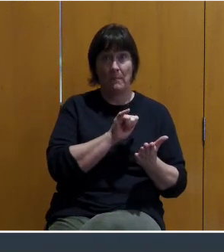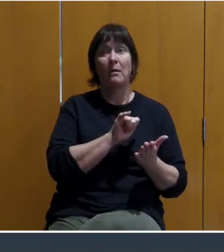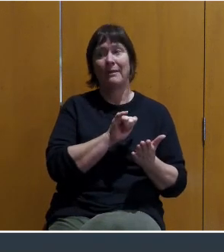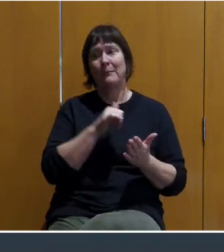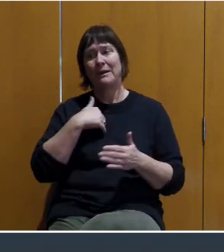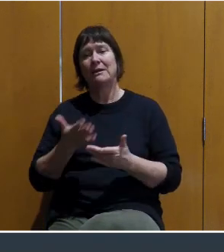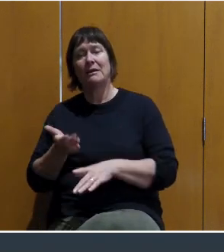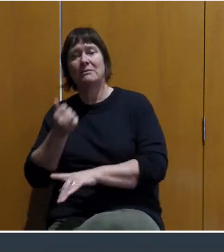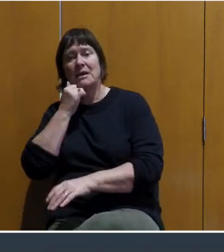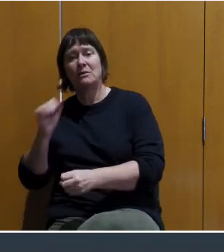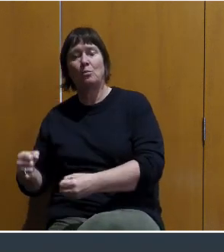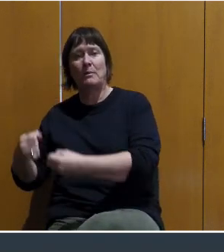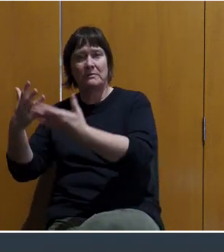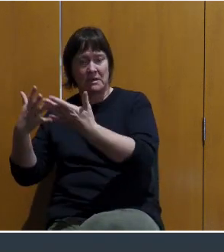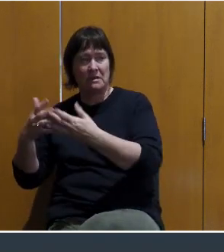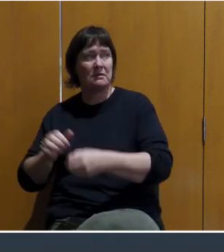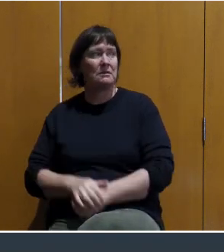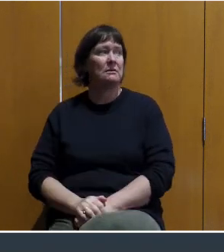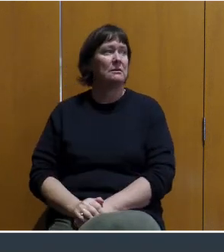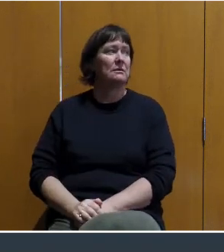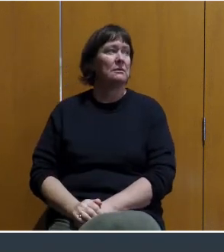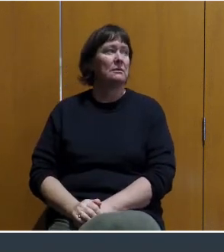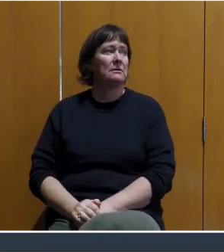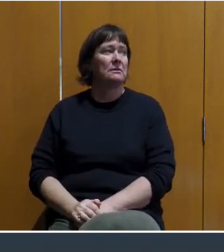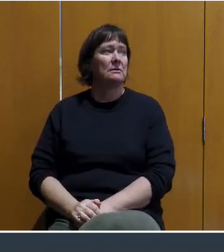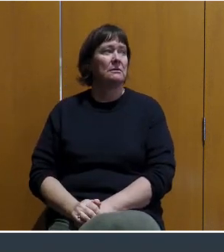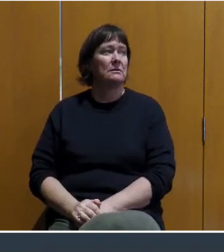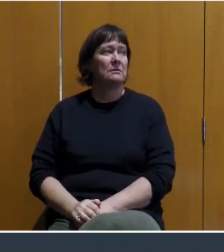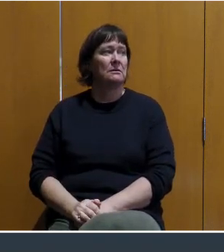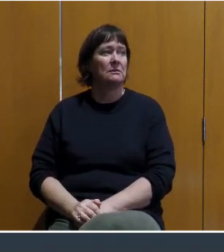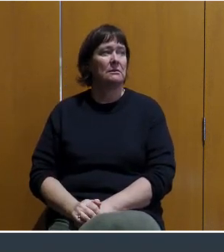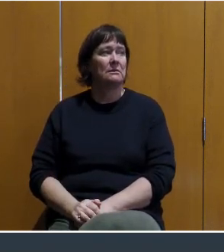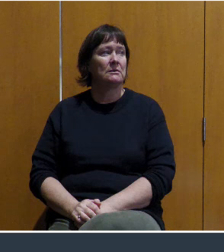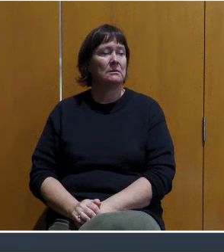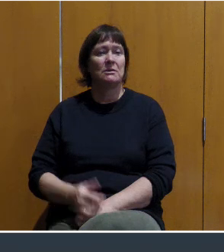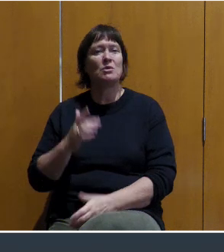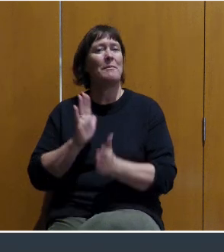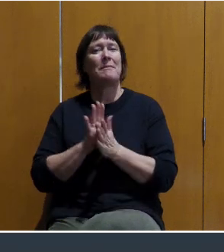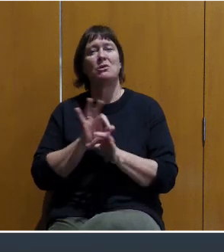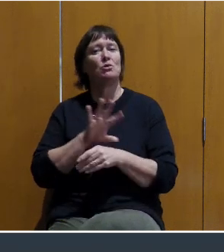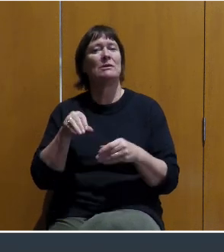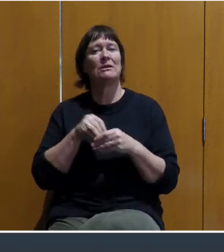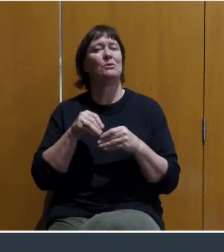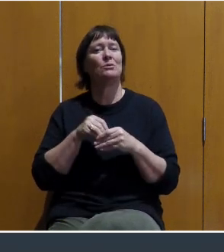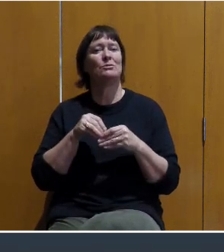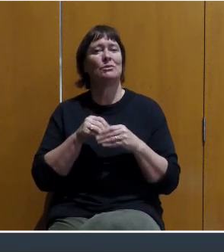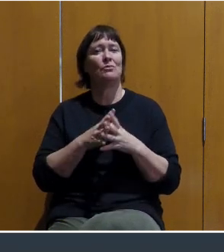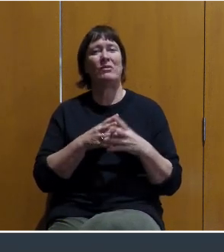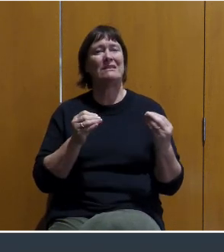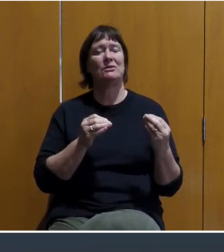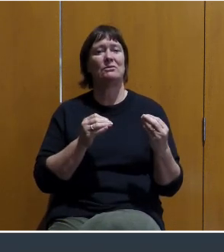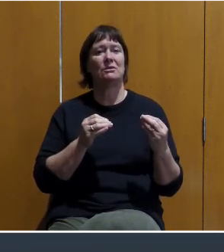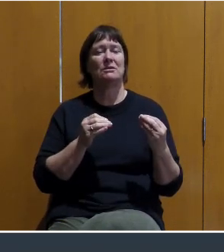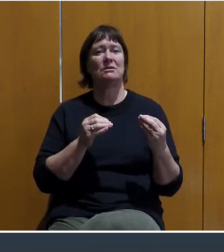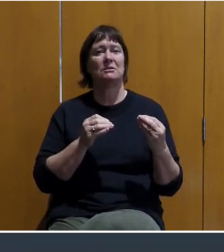So I personally have a level of comfort of not including something in the resolution around that, unless any